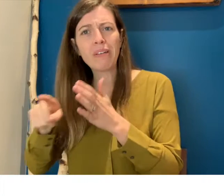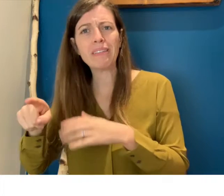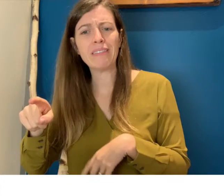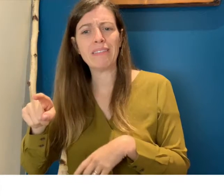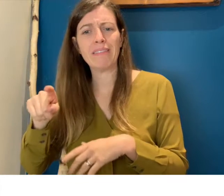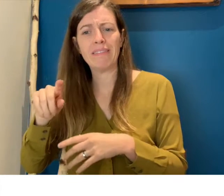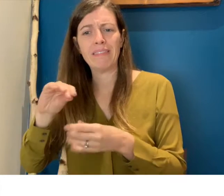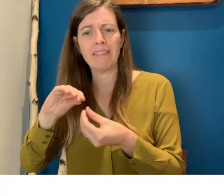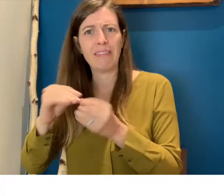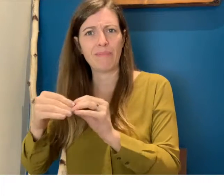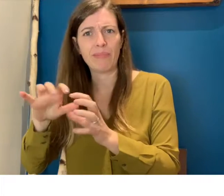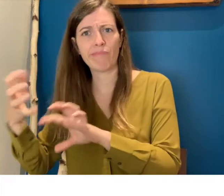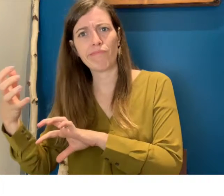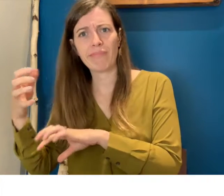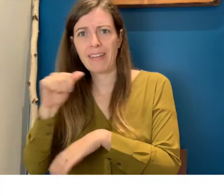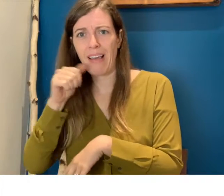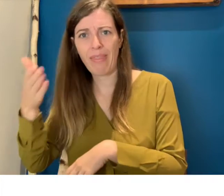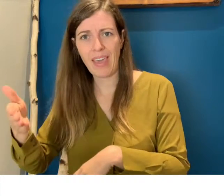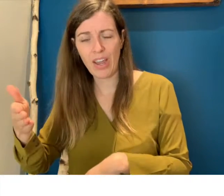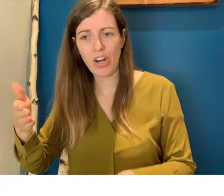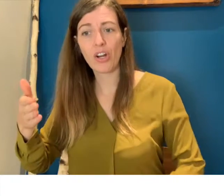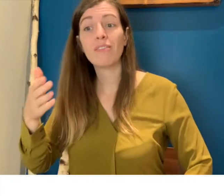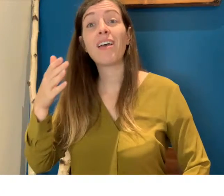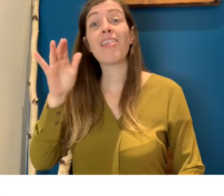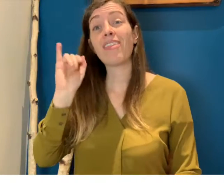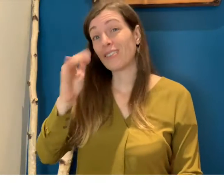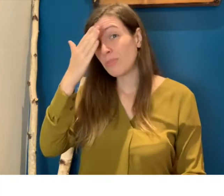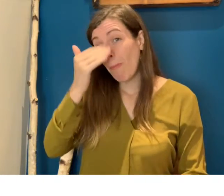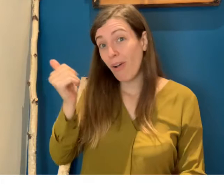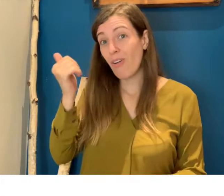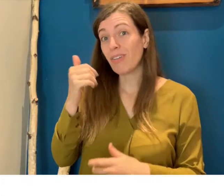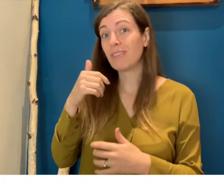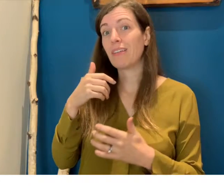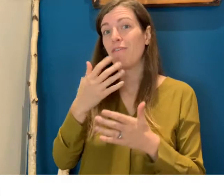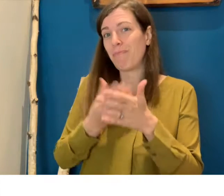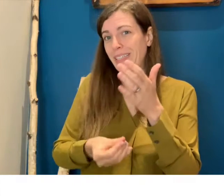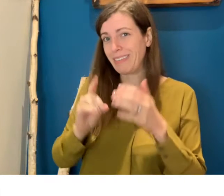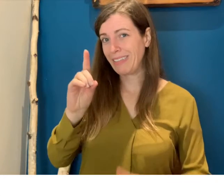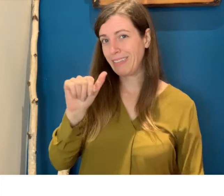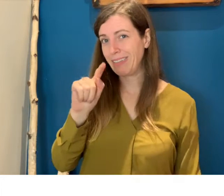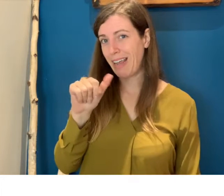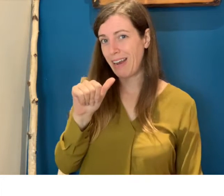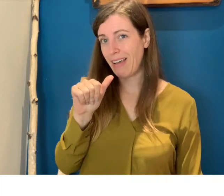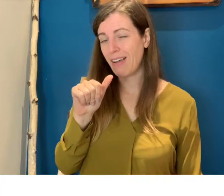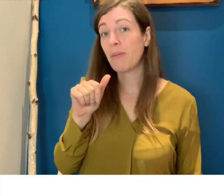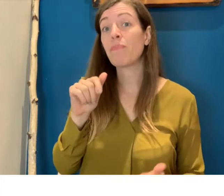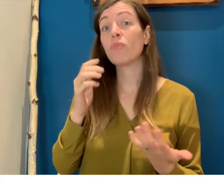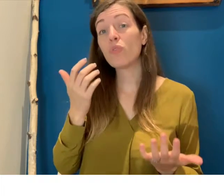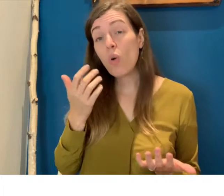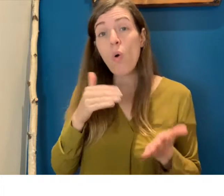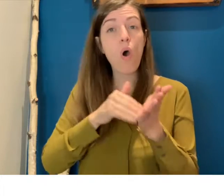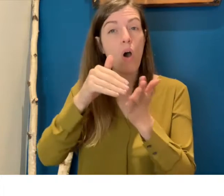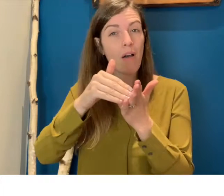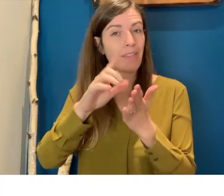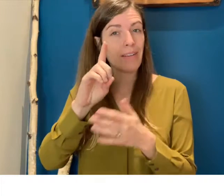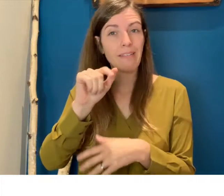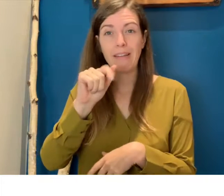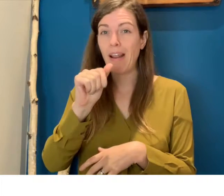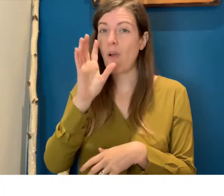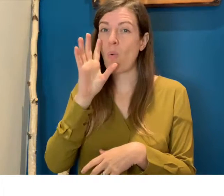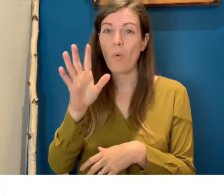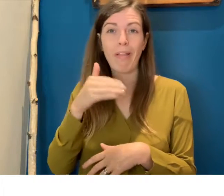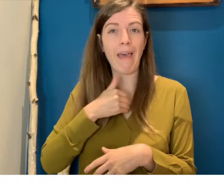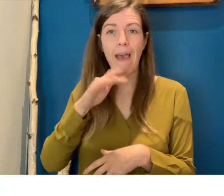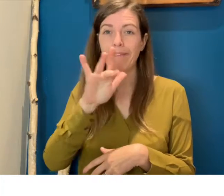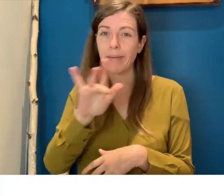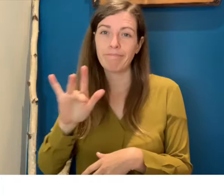average math score for each group. You'll notice here that one of the numbers for math score isn't showing up, and that's because we have some missing data in our data